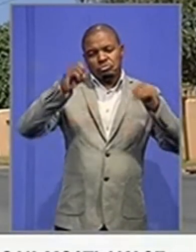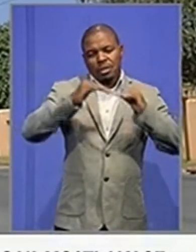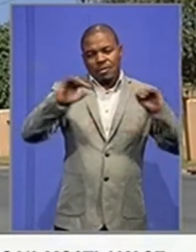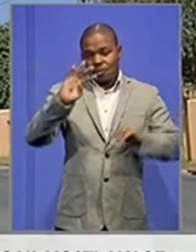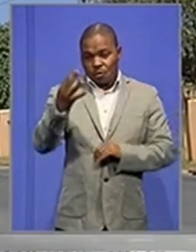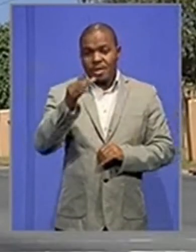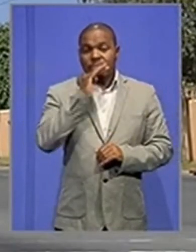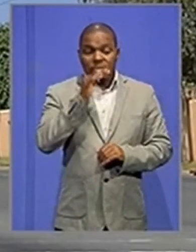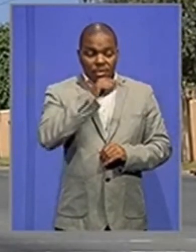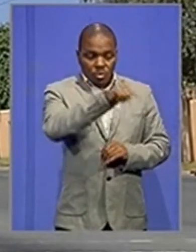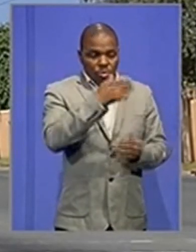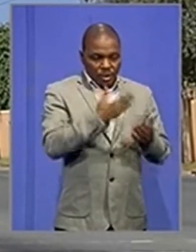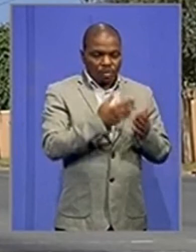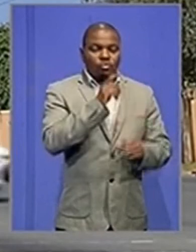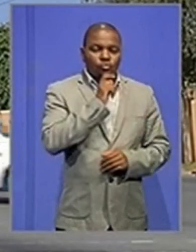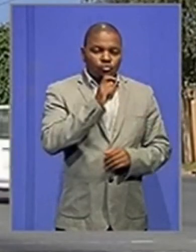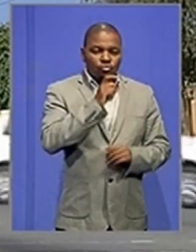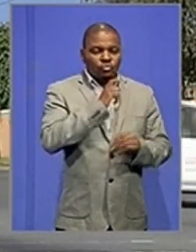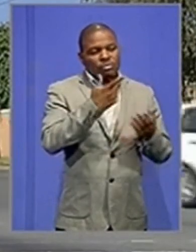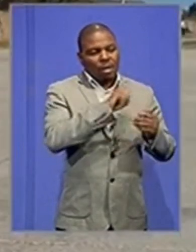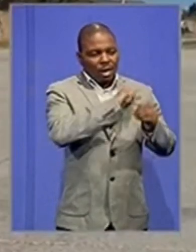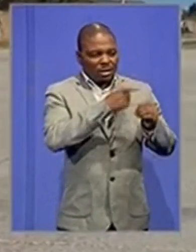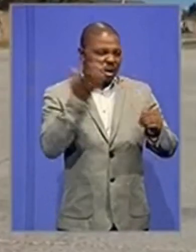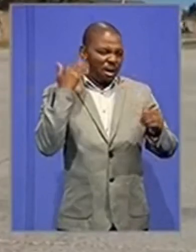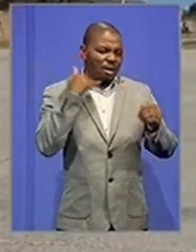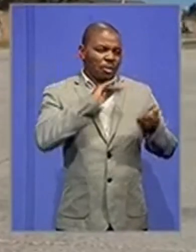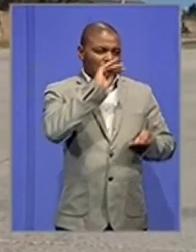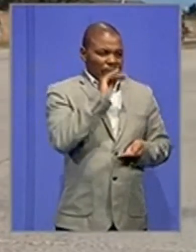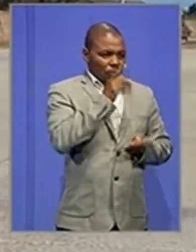khamphani go šomiša matla a motlakase a wa bego a boloketšwe nakong ya tšhoganetšo.